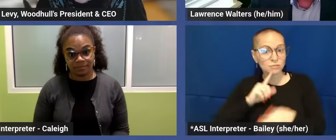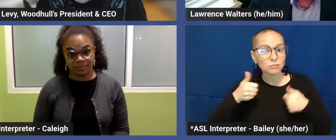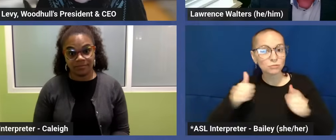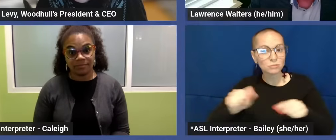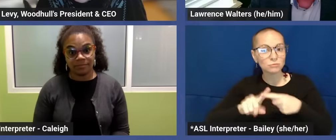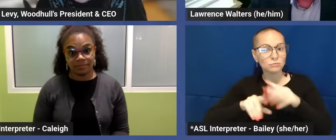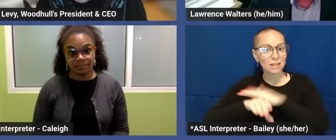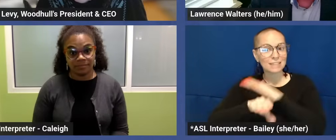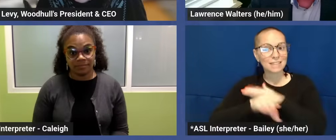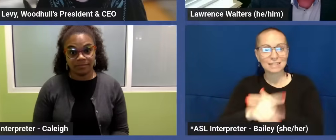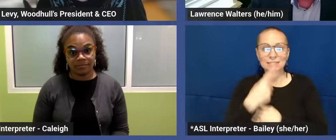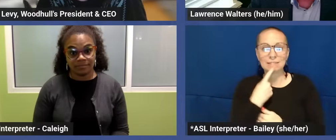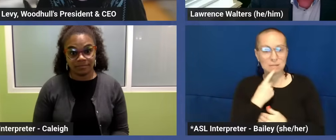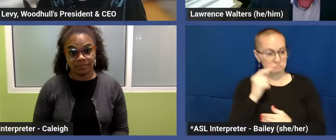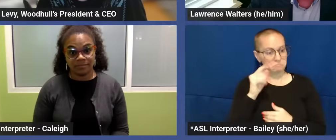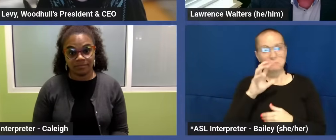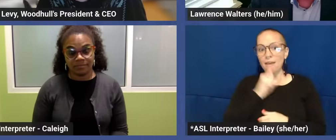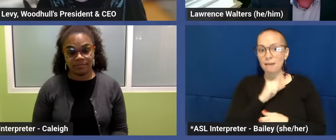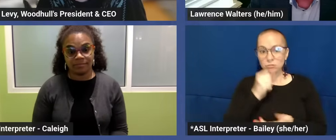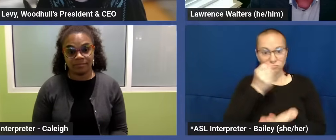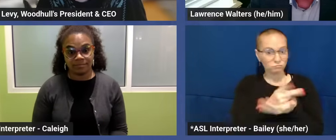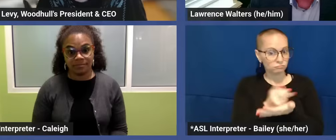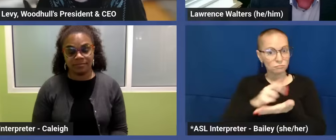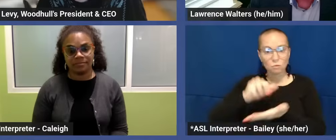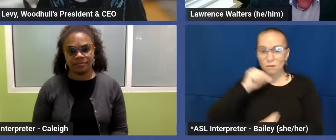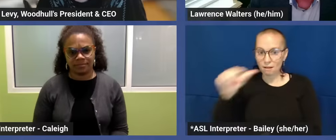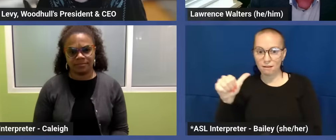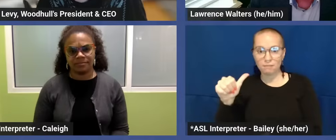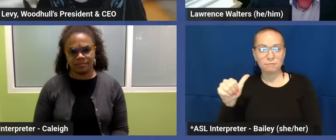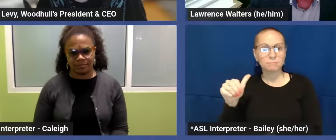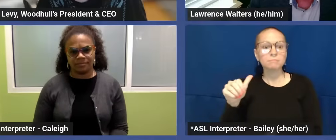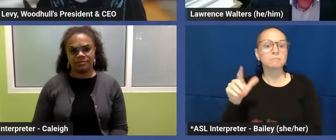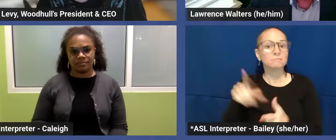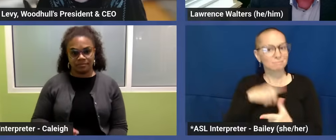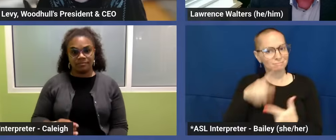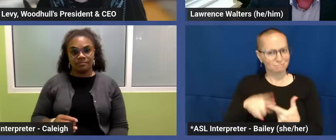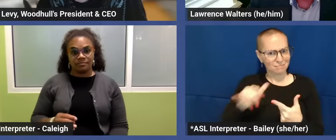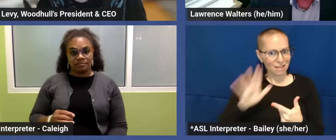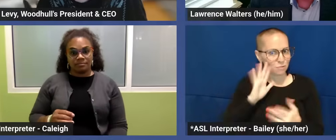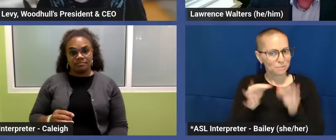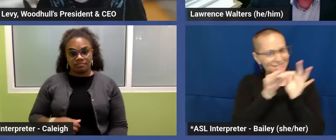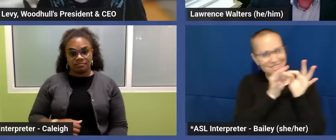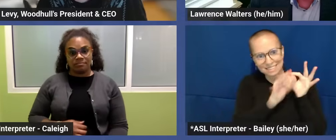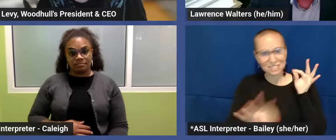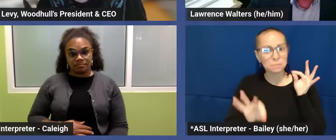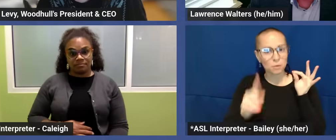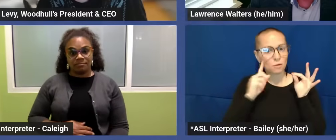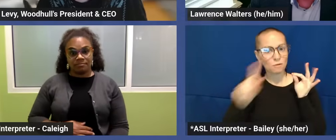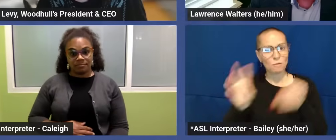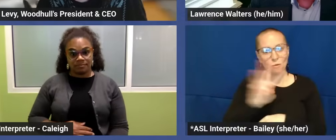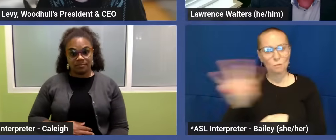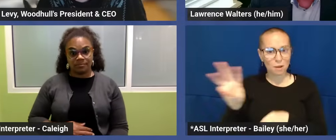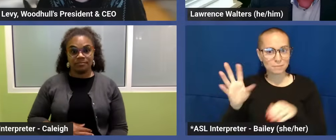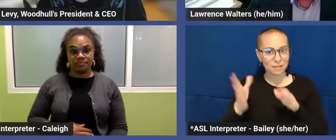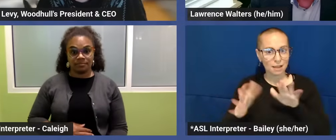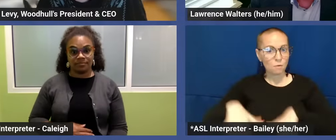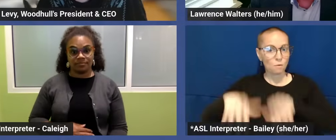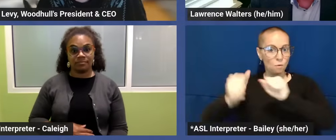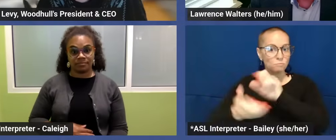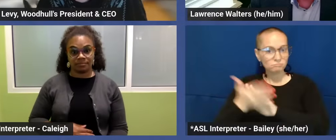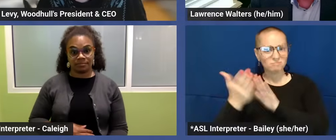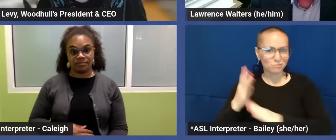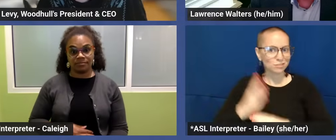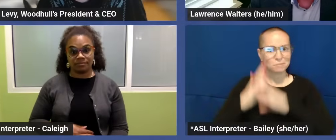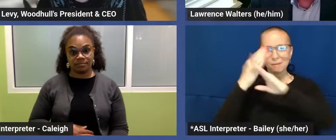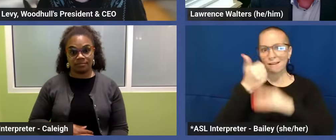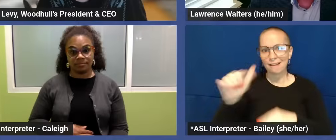access that says whether the user is an adult or a child. And it would be very simple for website operators to block any